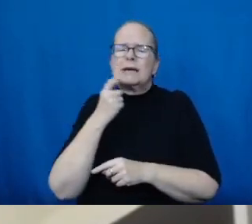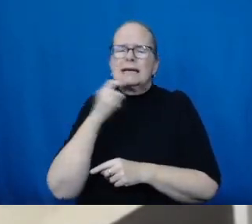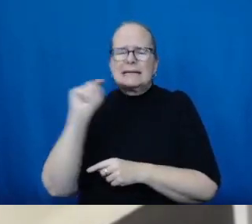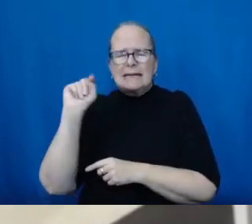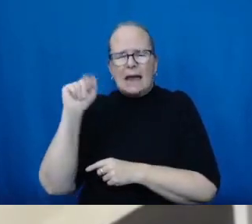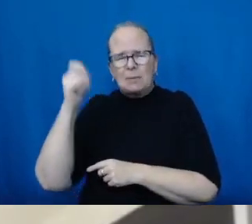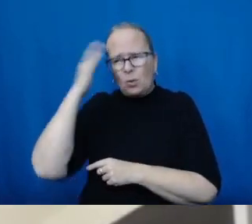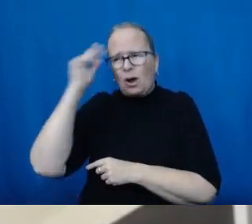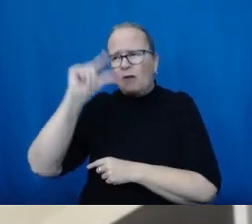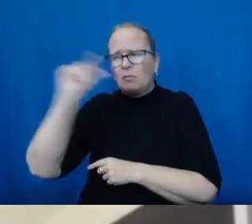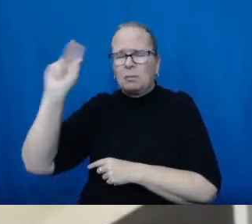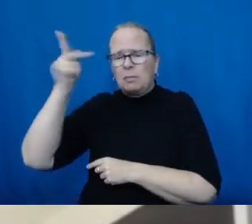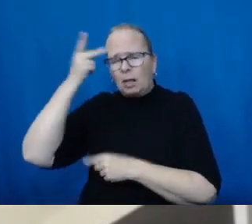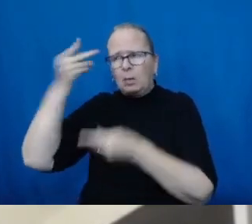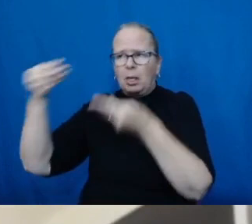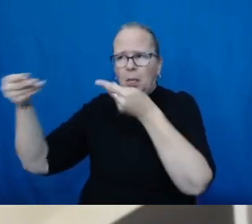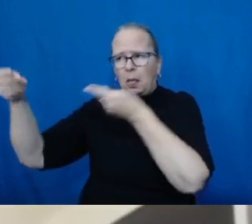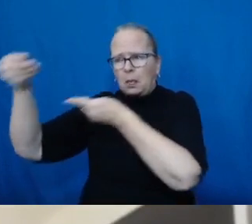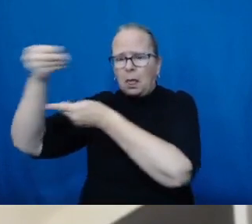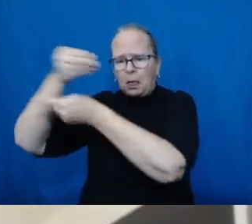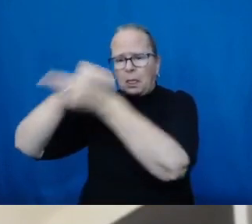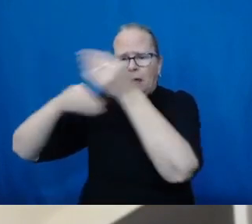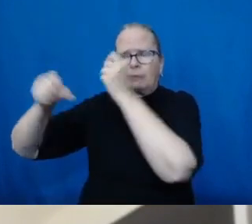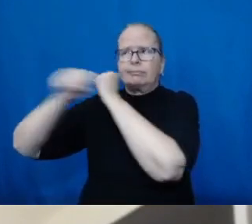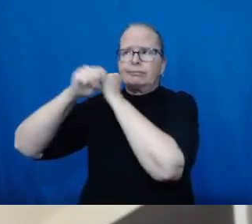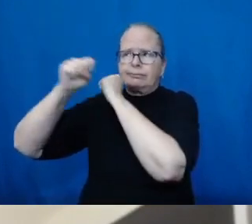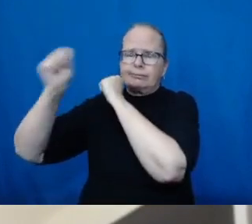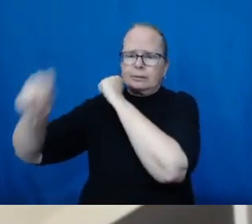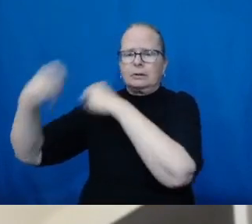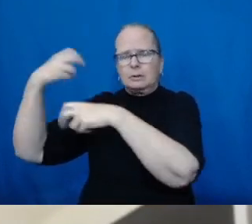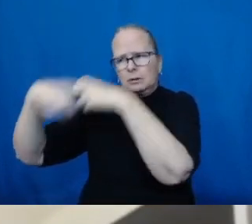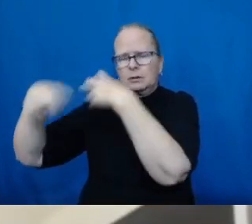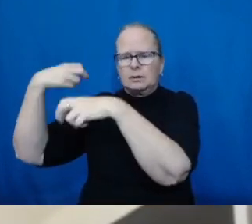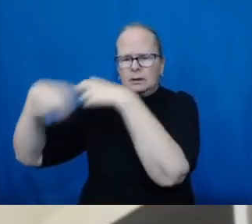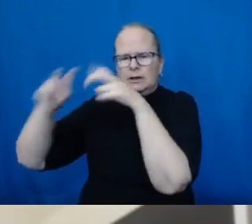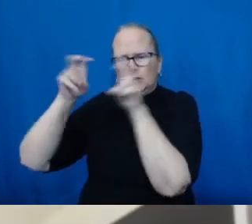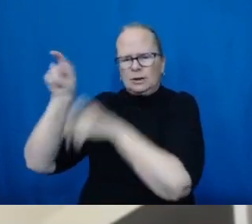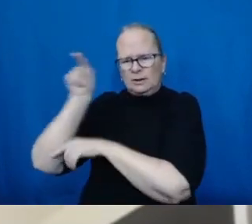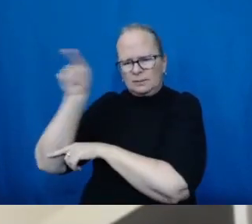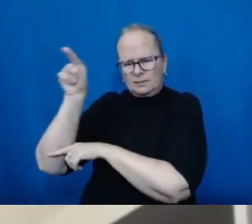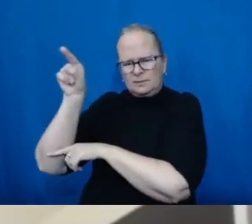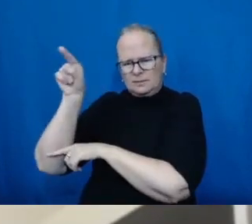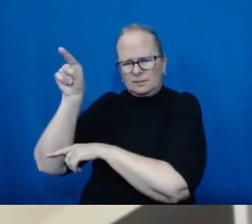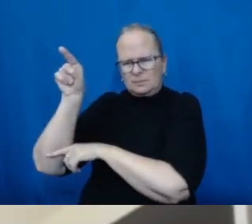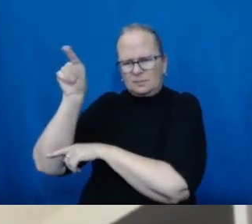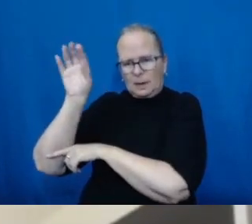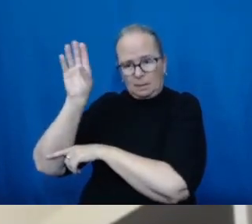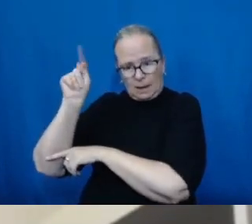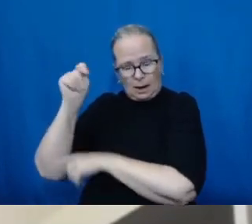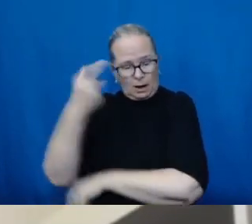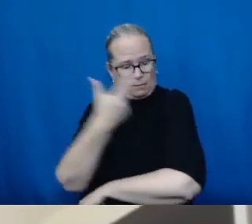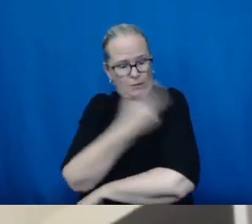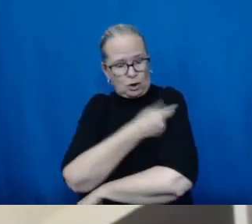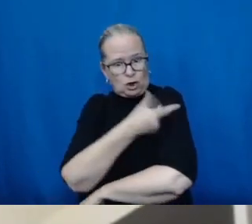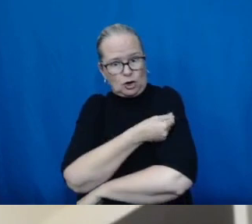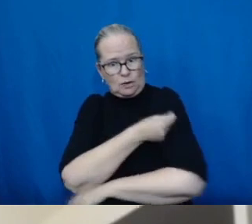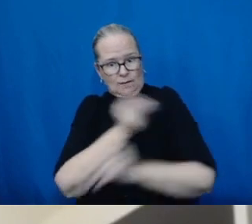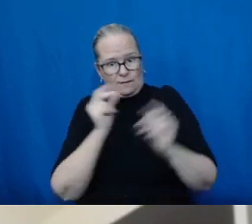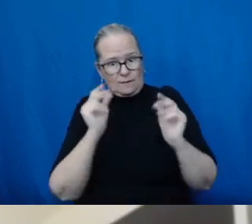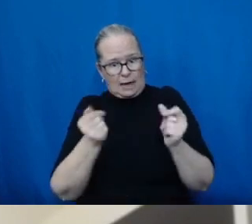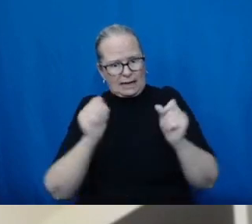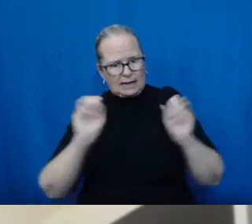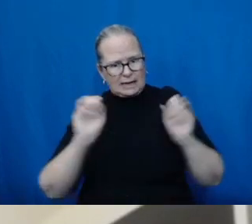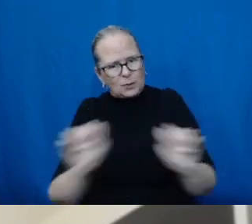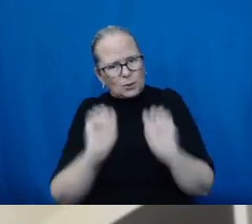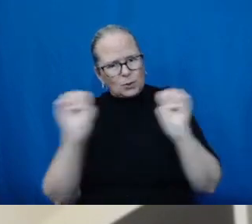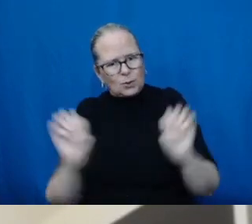this could happen so quickly is because this was such an emergency that they could get rid of all those hoops they had to jump through. And so it's the same thing you're telling them. They